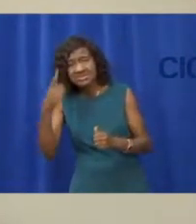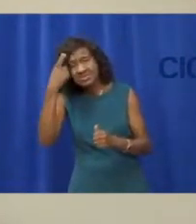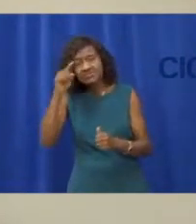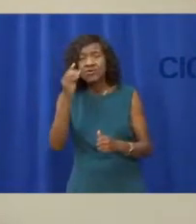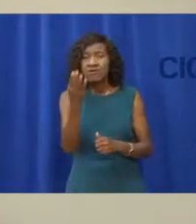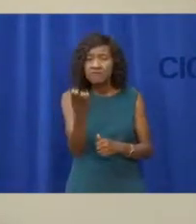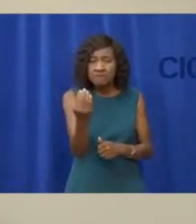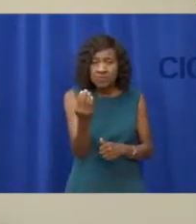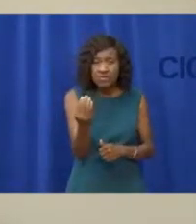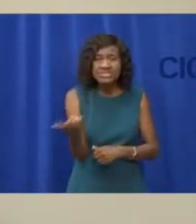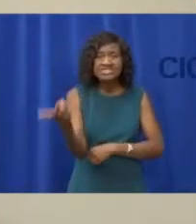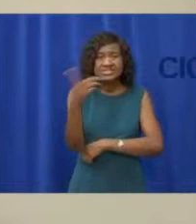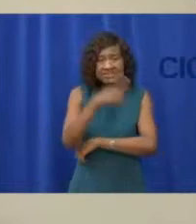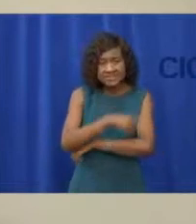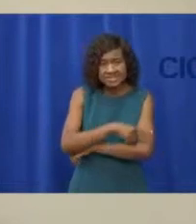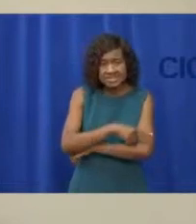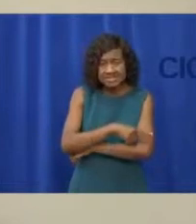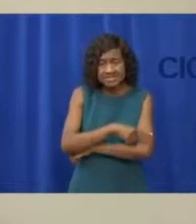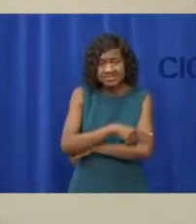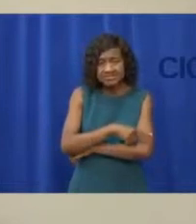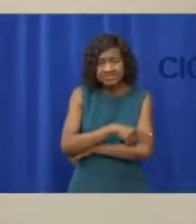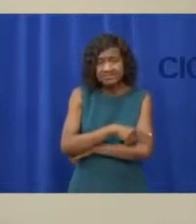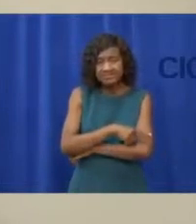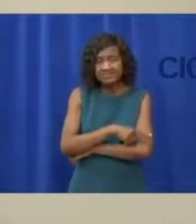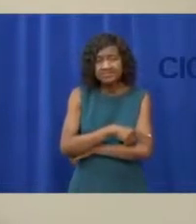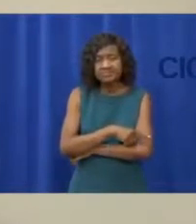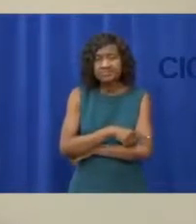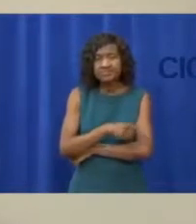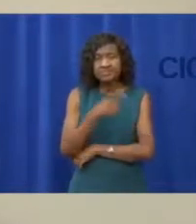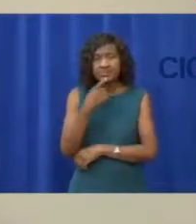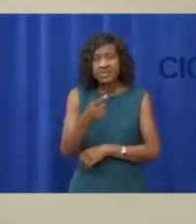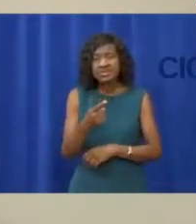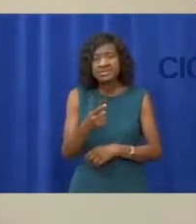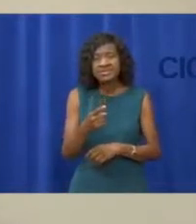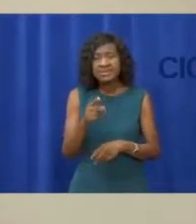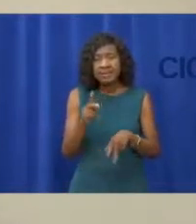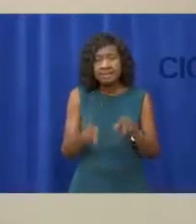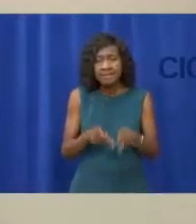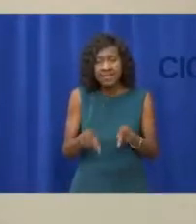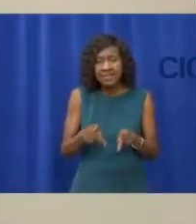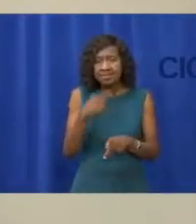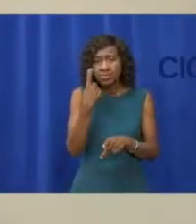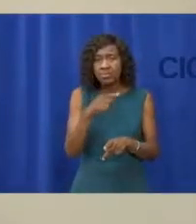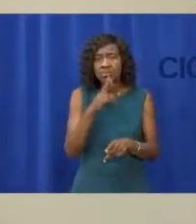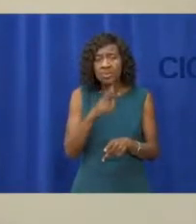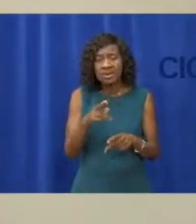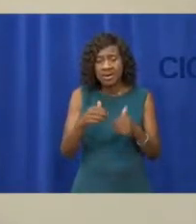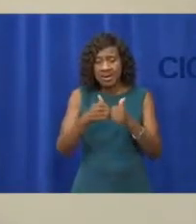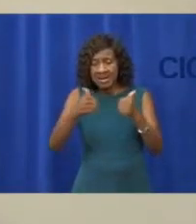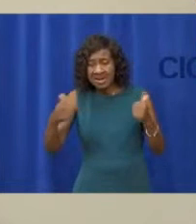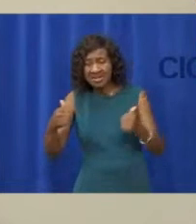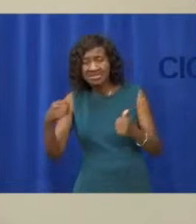The point I'm making is those persons who are currently isolated, the students,